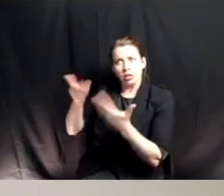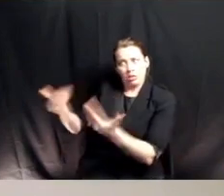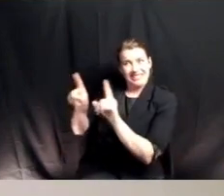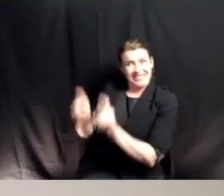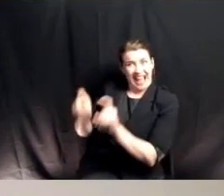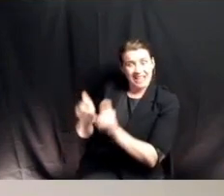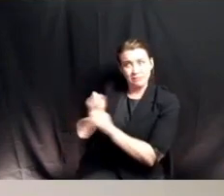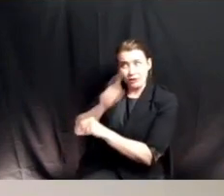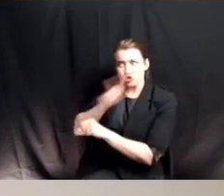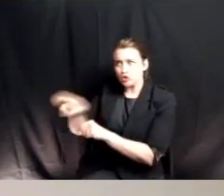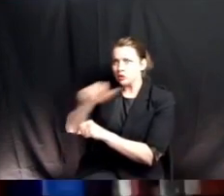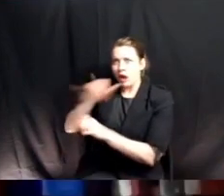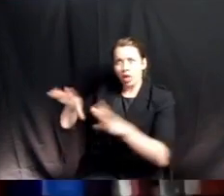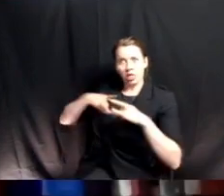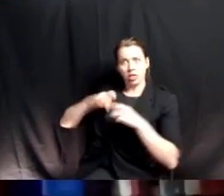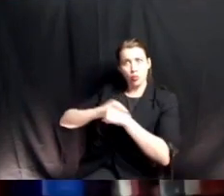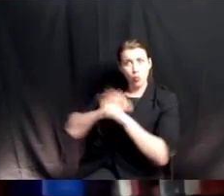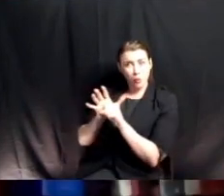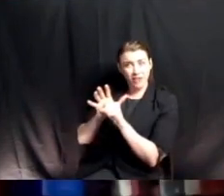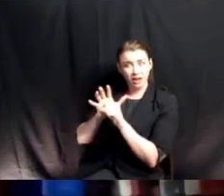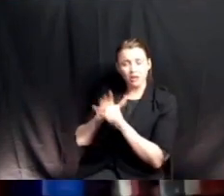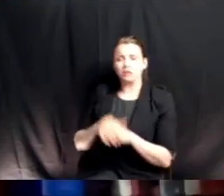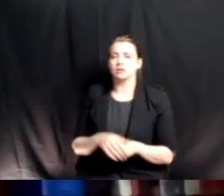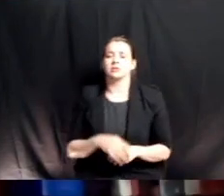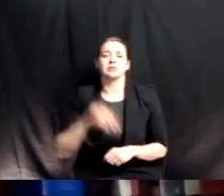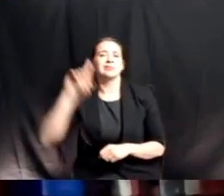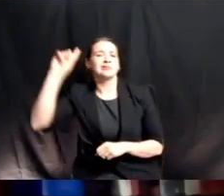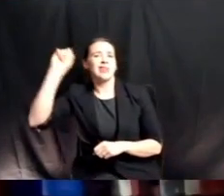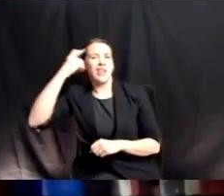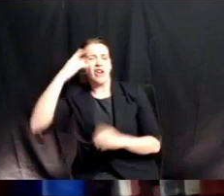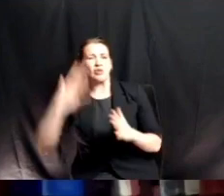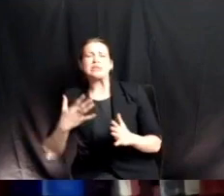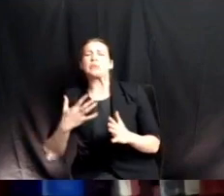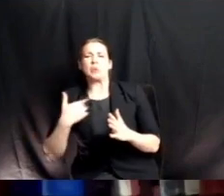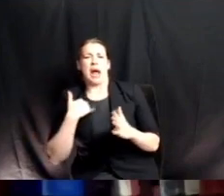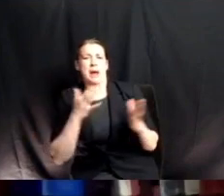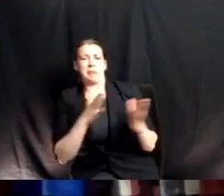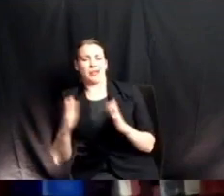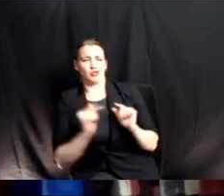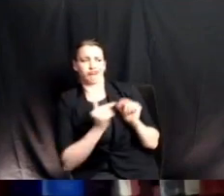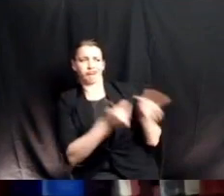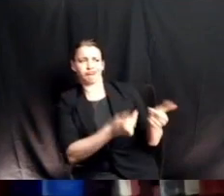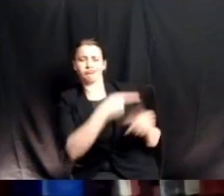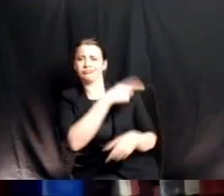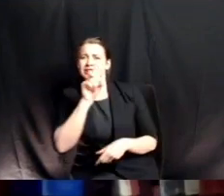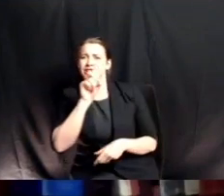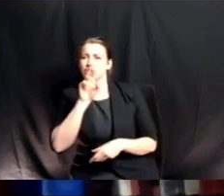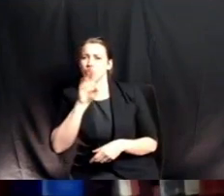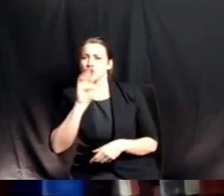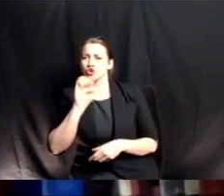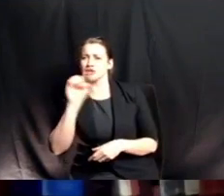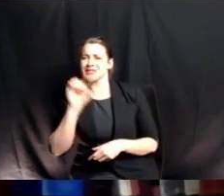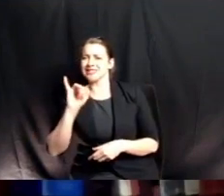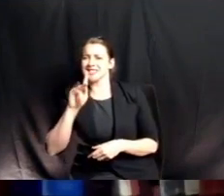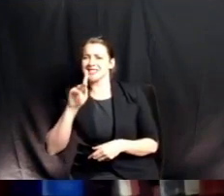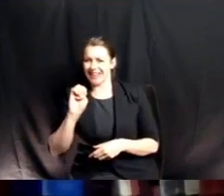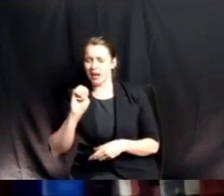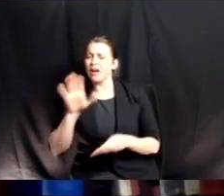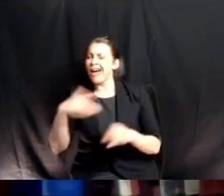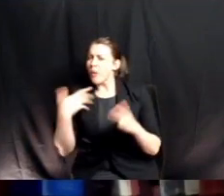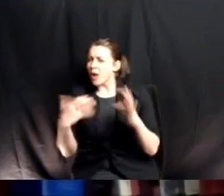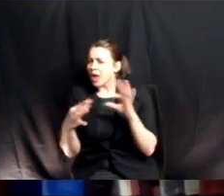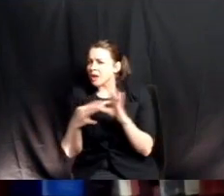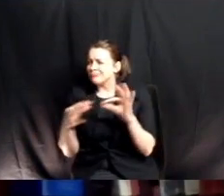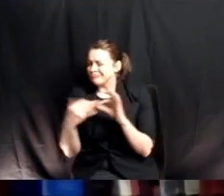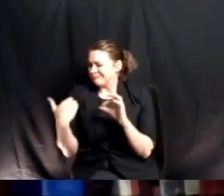do, though, I just wanted to add on the point about the number of cases that certainly I just